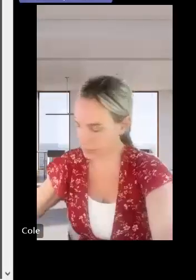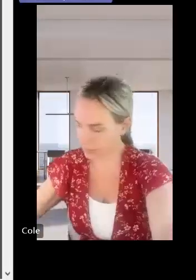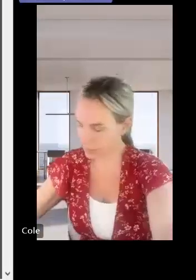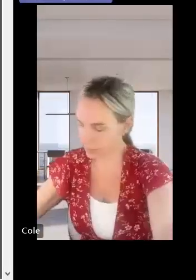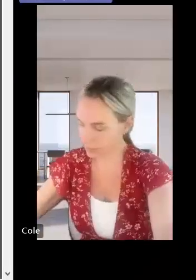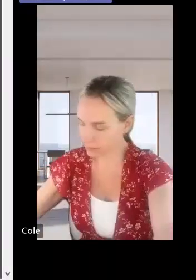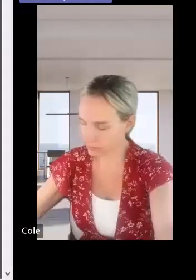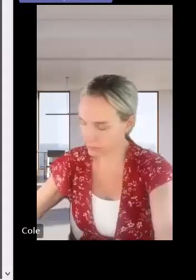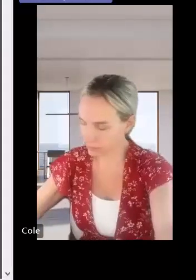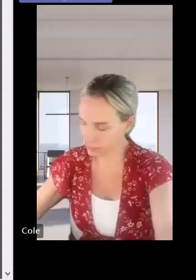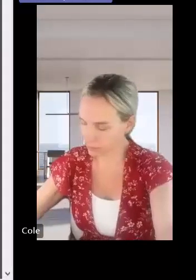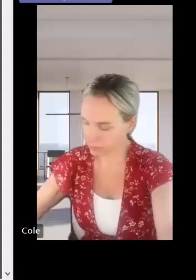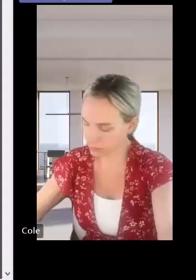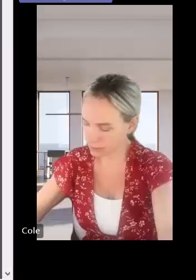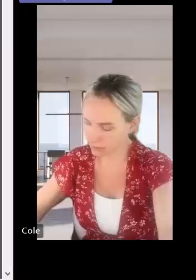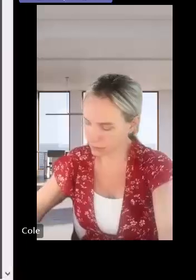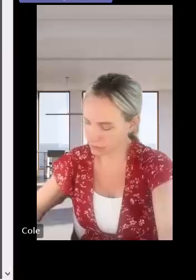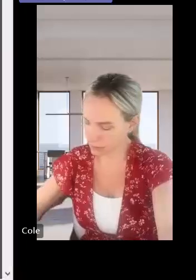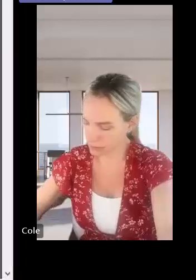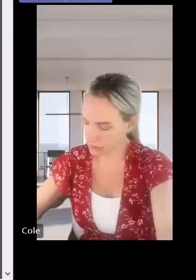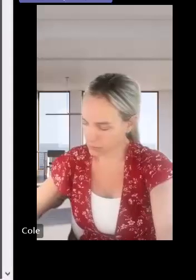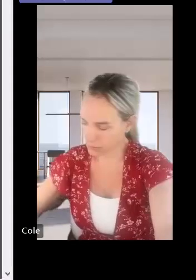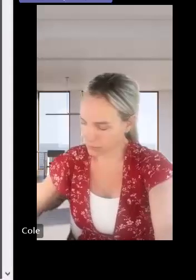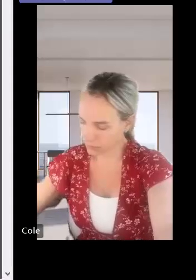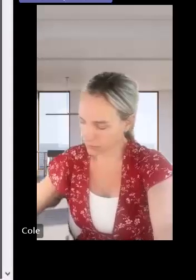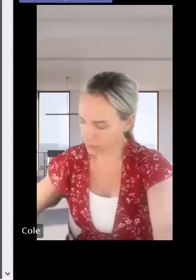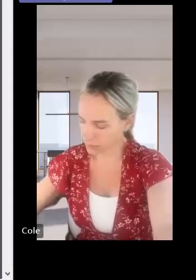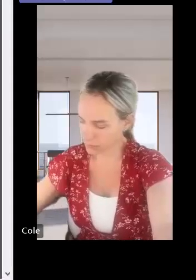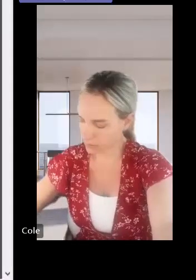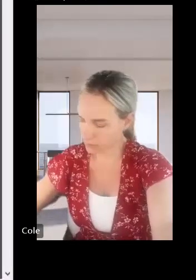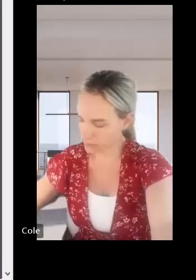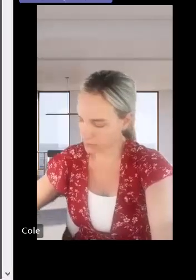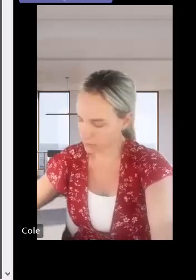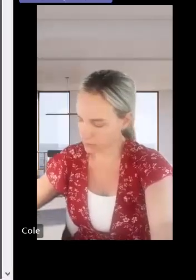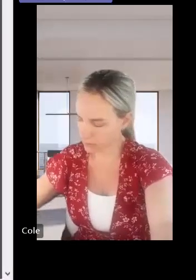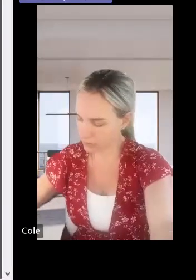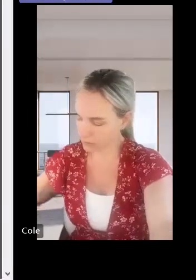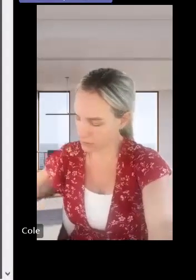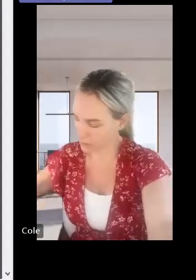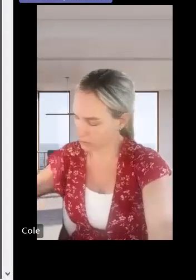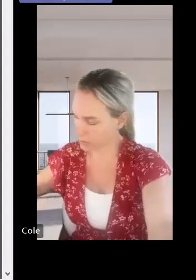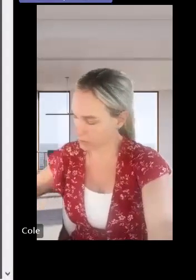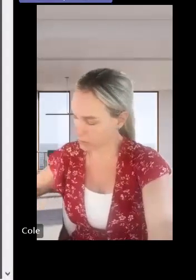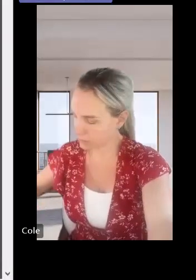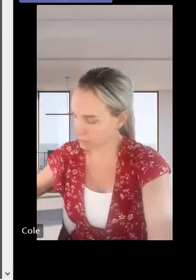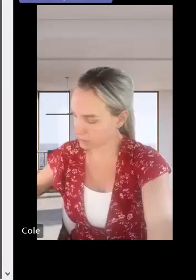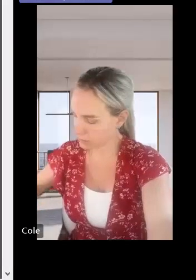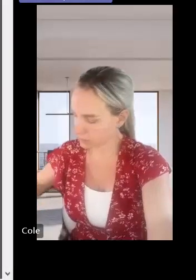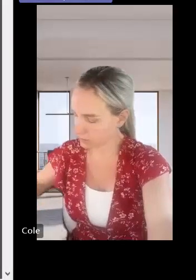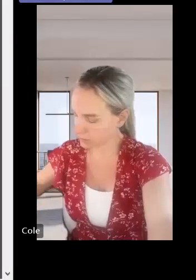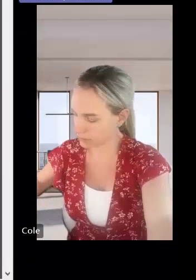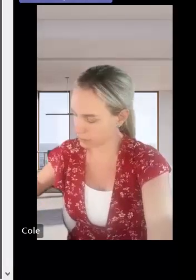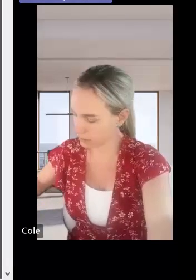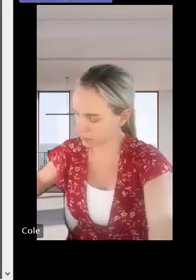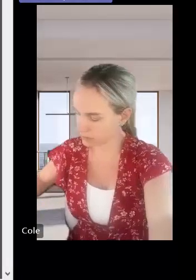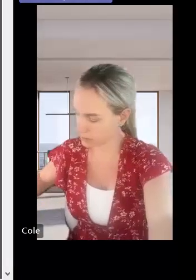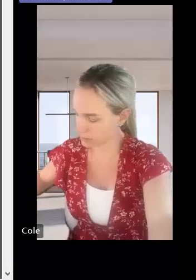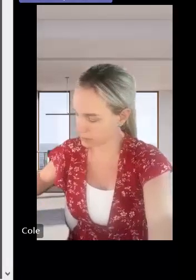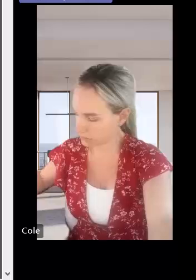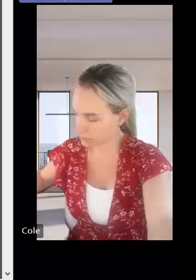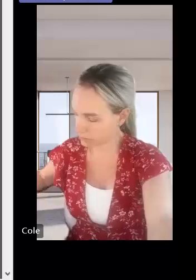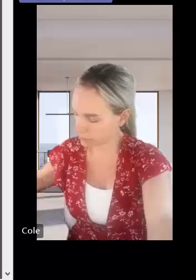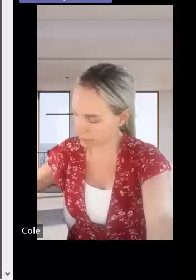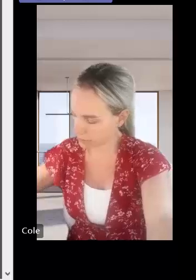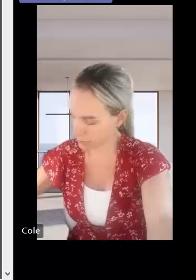for this academic year, we budgeted $25,000 and have moved on significantly above that. How does this compare with previous